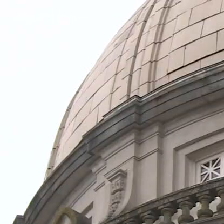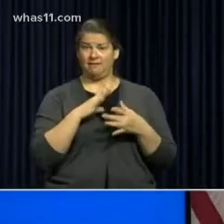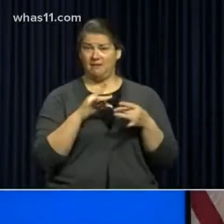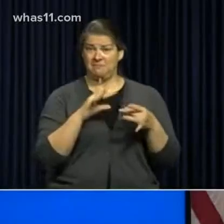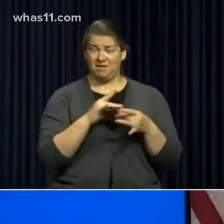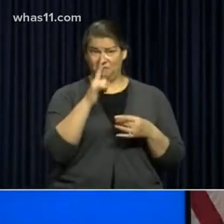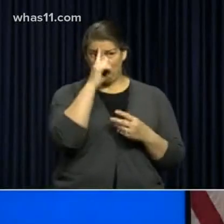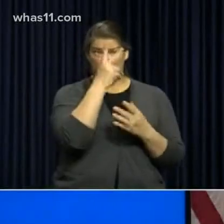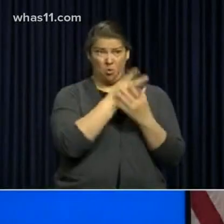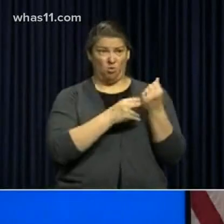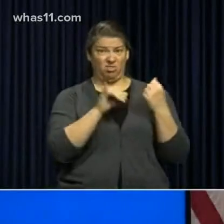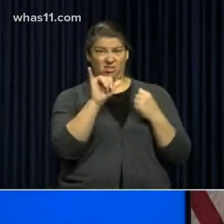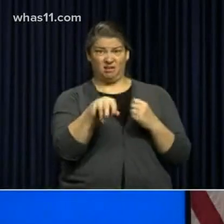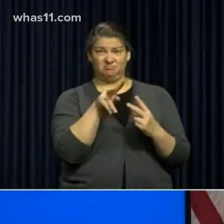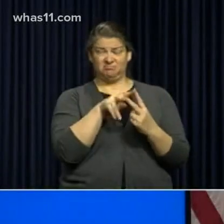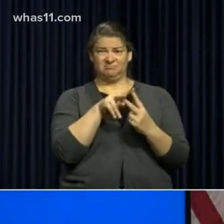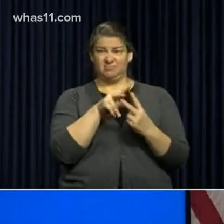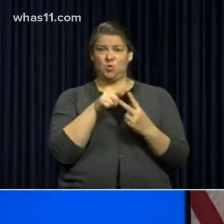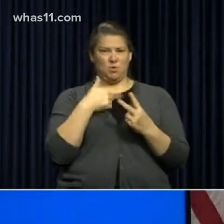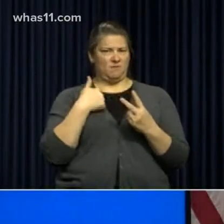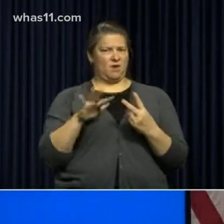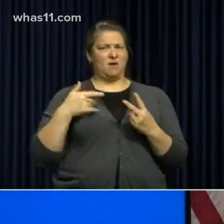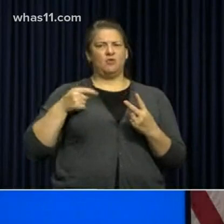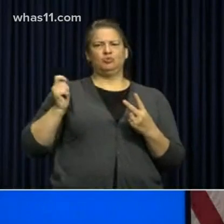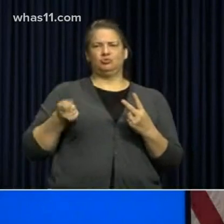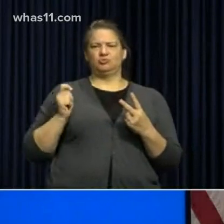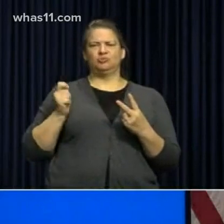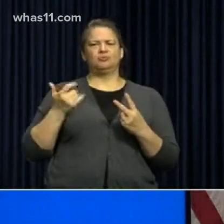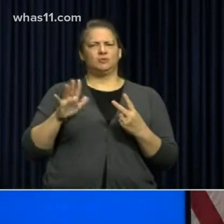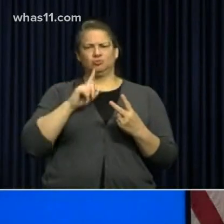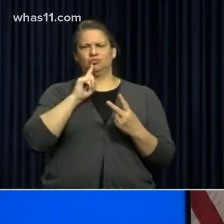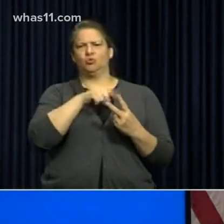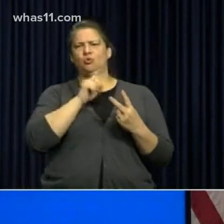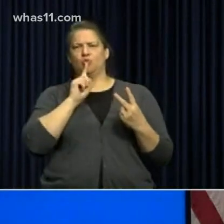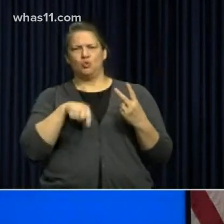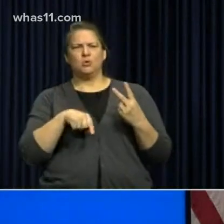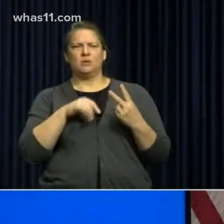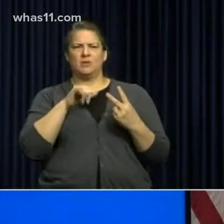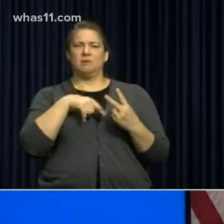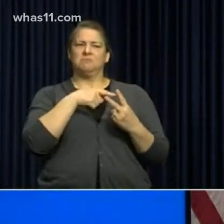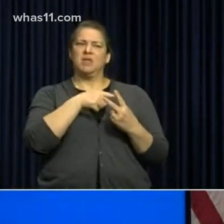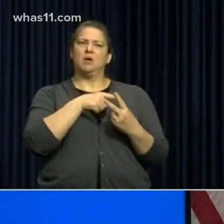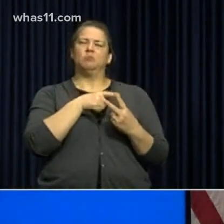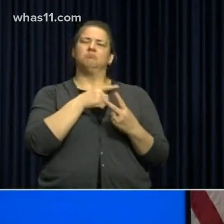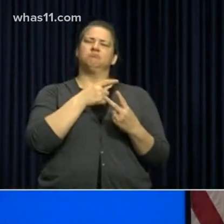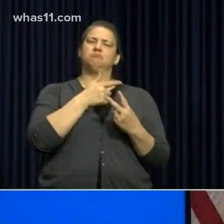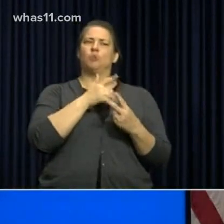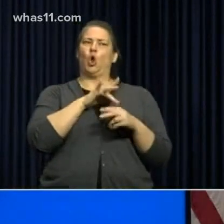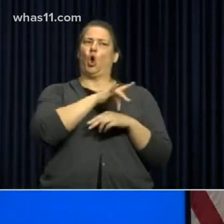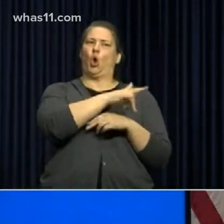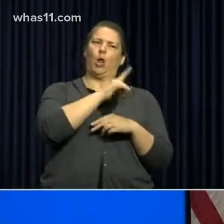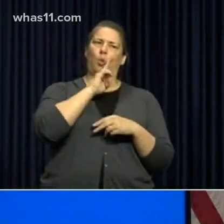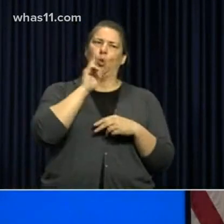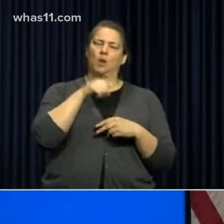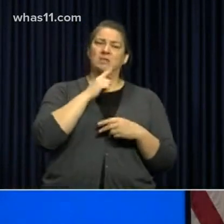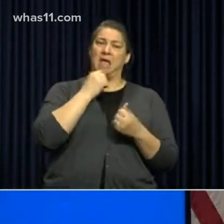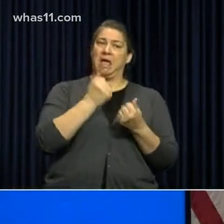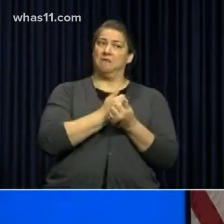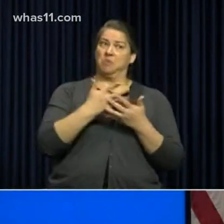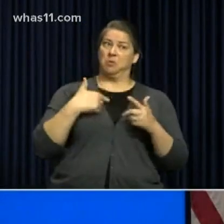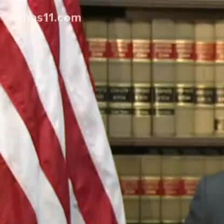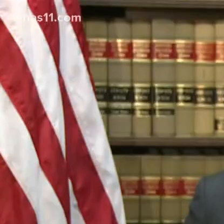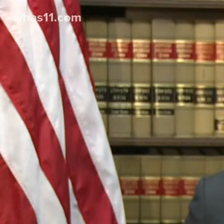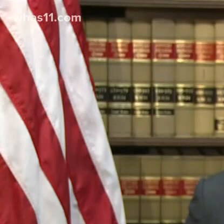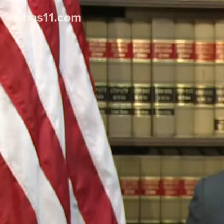force. We've had early rulings by a judge indicating that they are likely to rule that everything we have done is